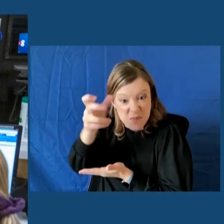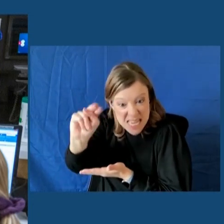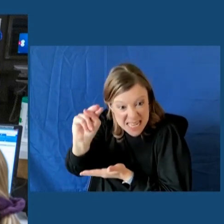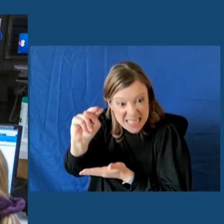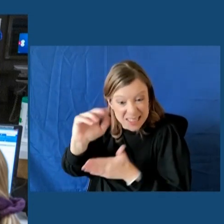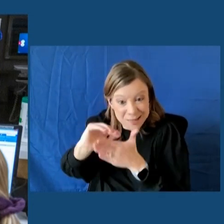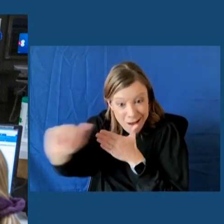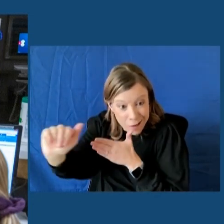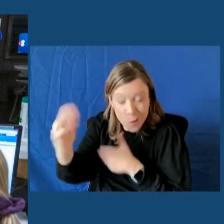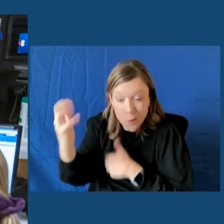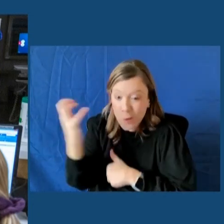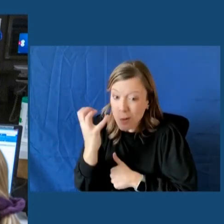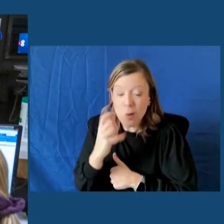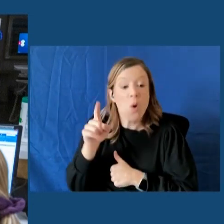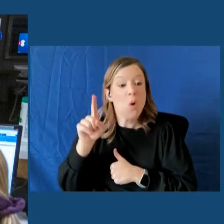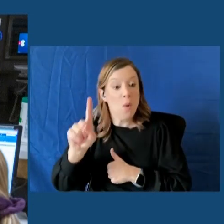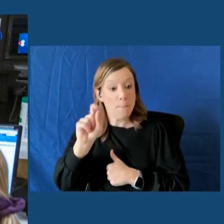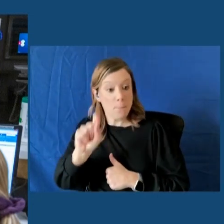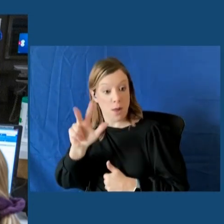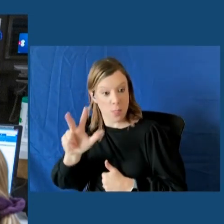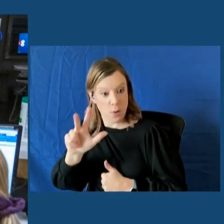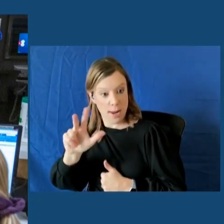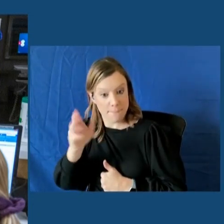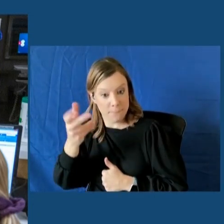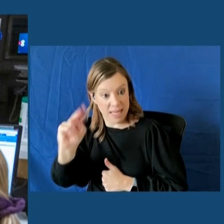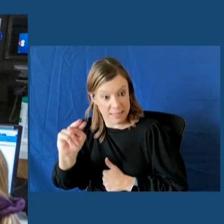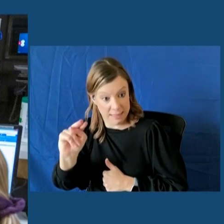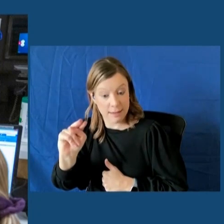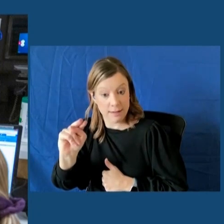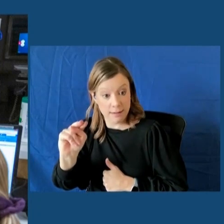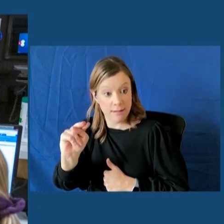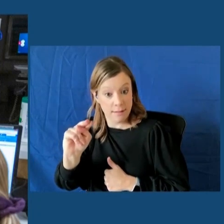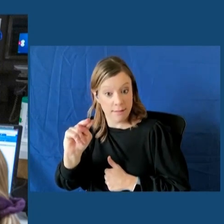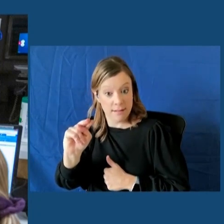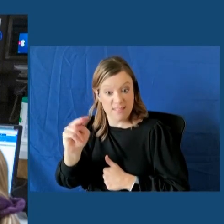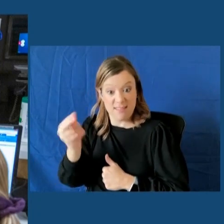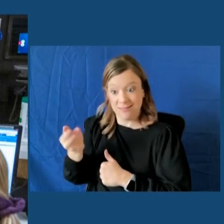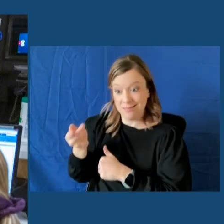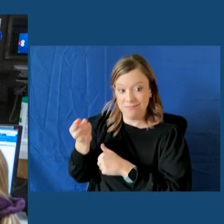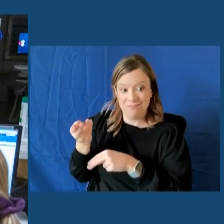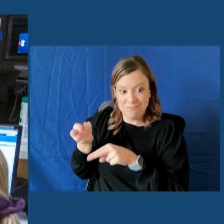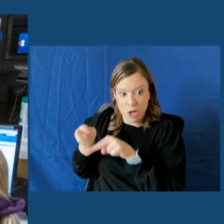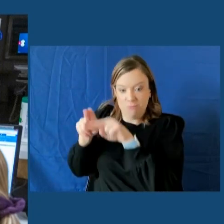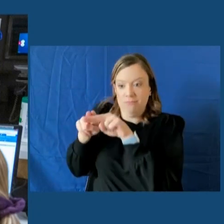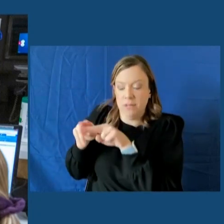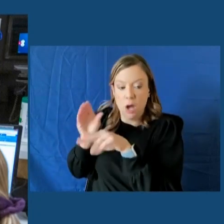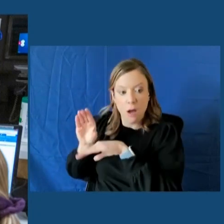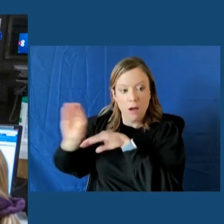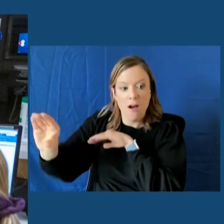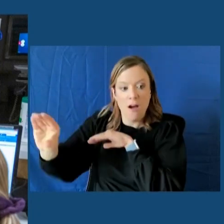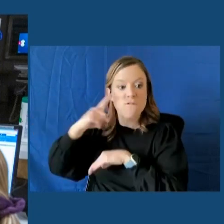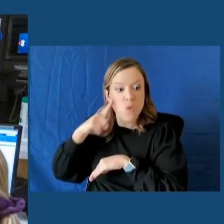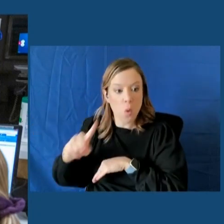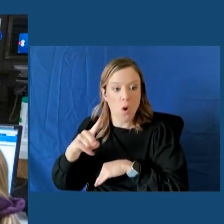$1.3 billion in raises to our hardworking home healthcare aides and bonuses for healthcare